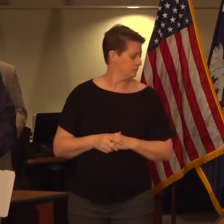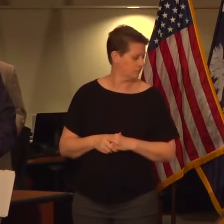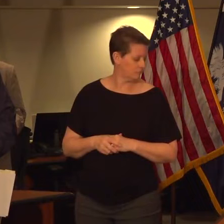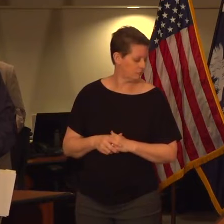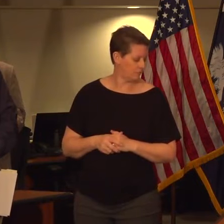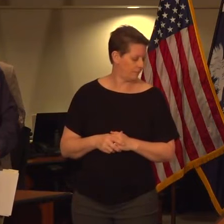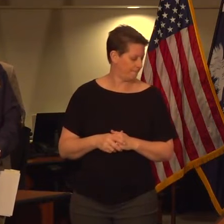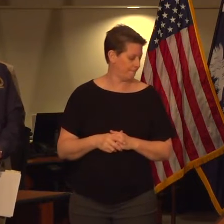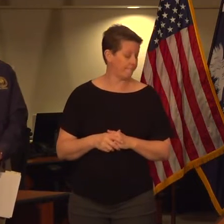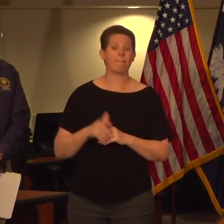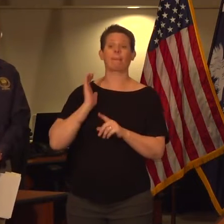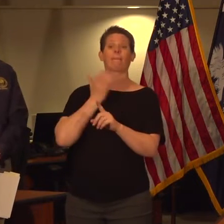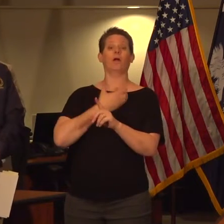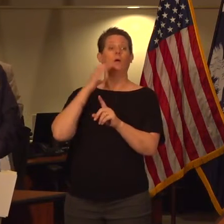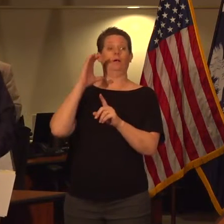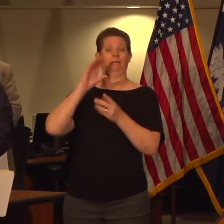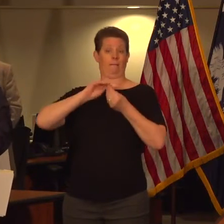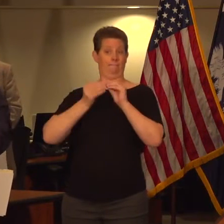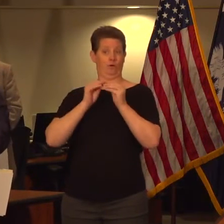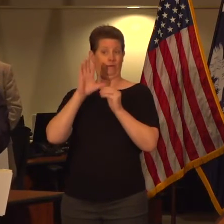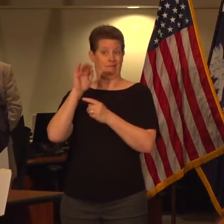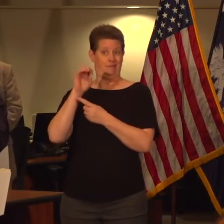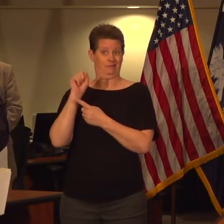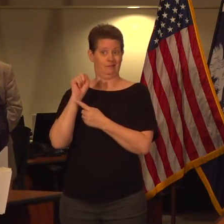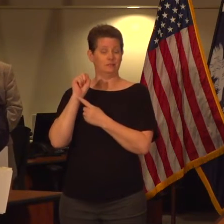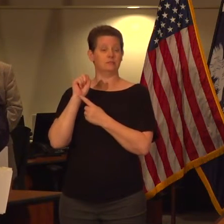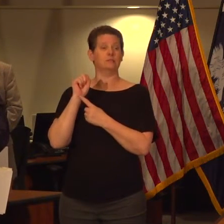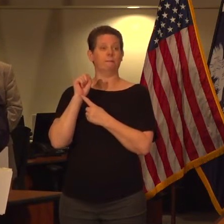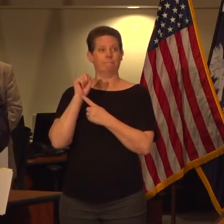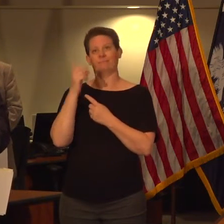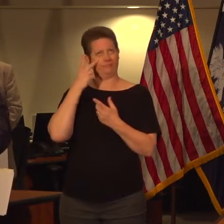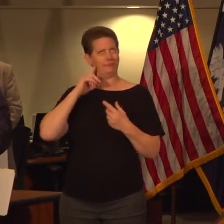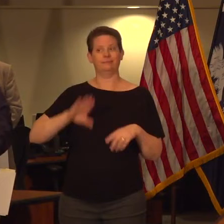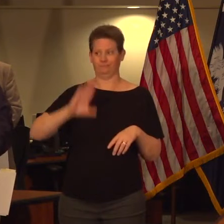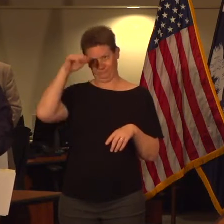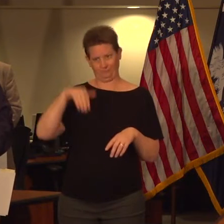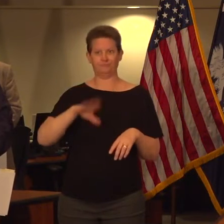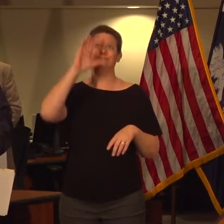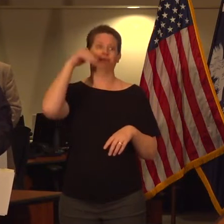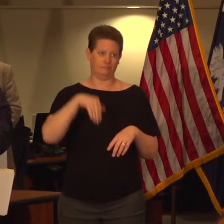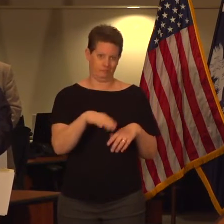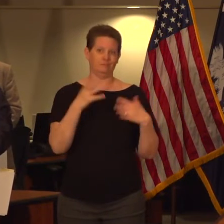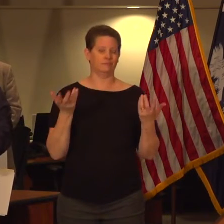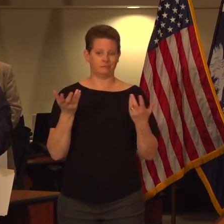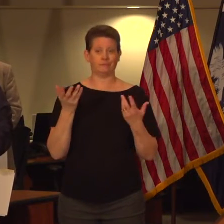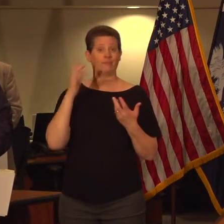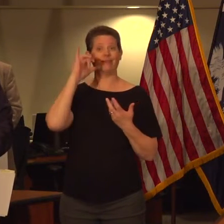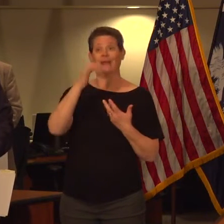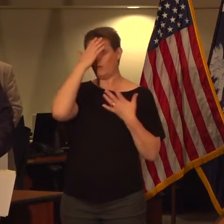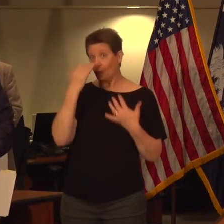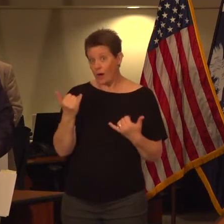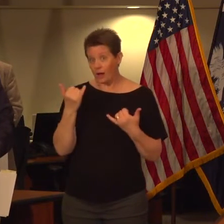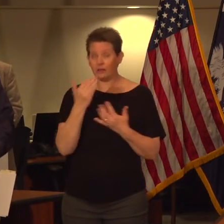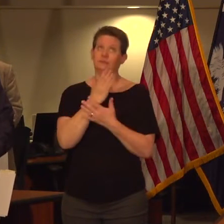As far as our case report data, we have seen ups and downs in our case reports, and some of that has to do with